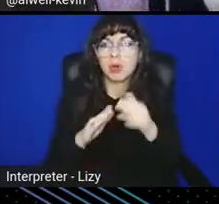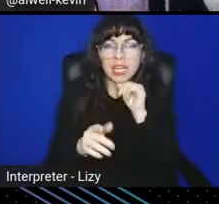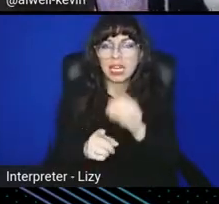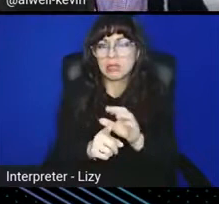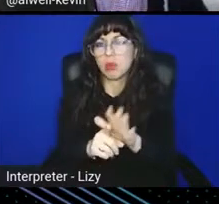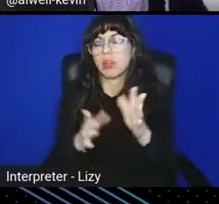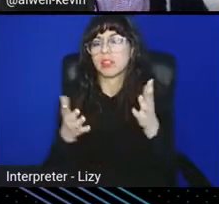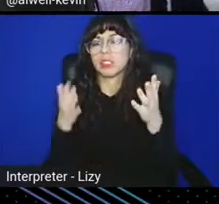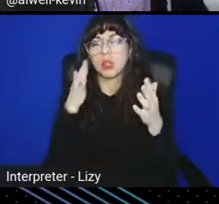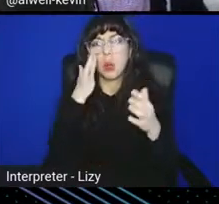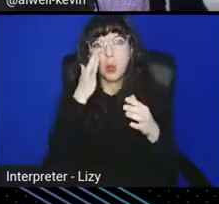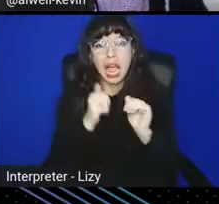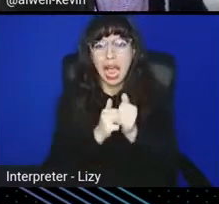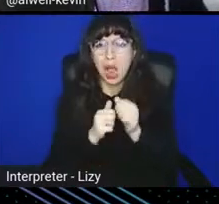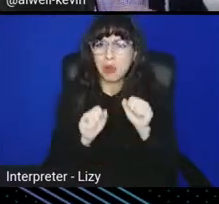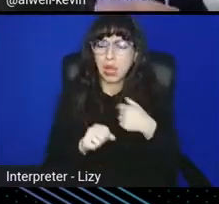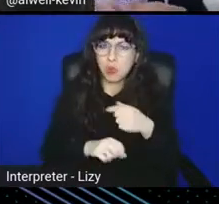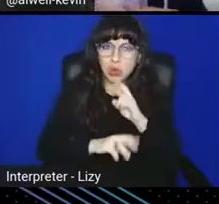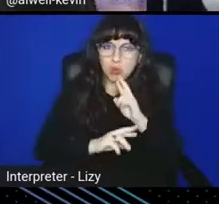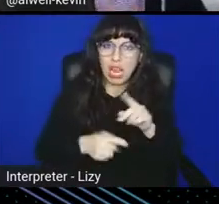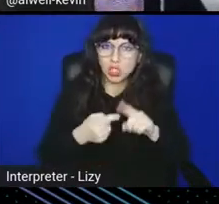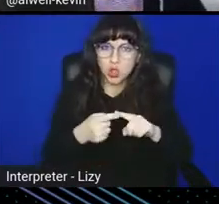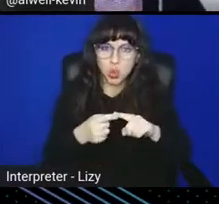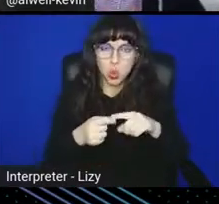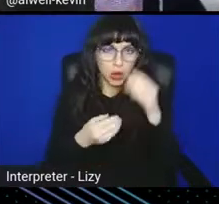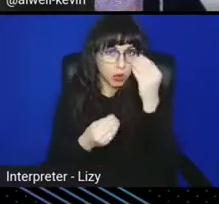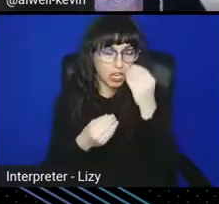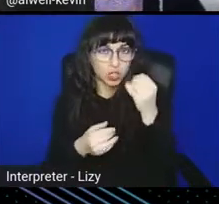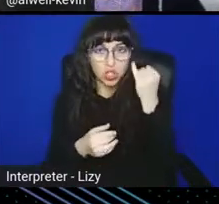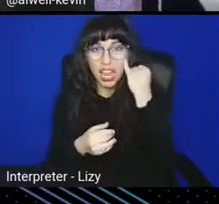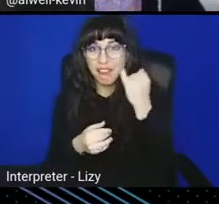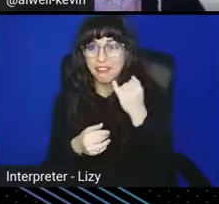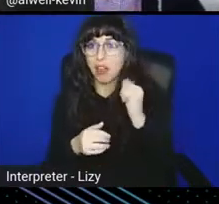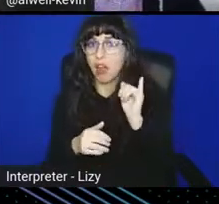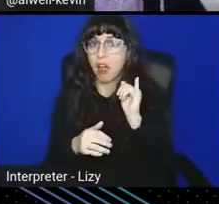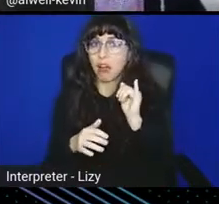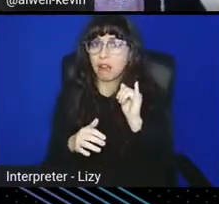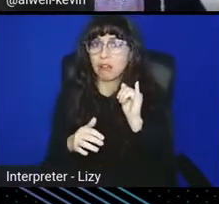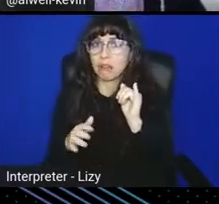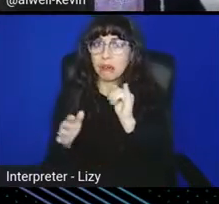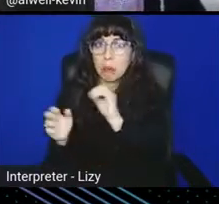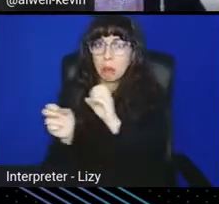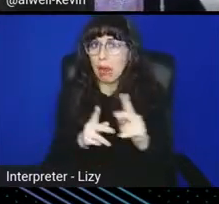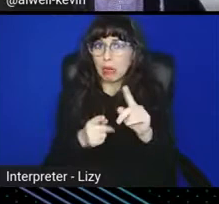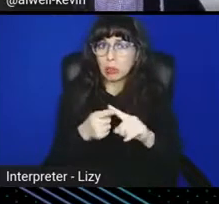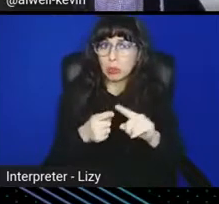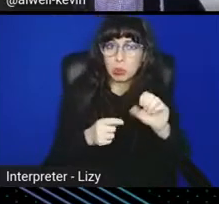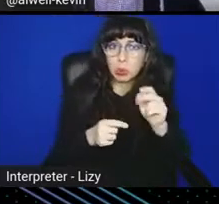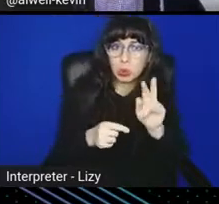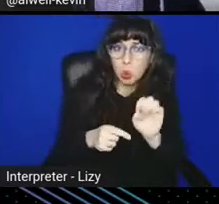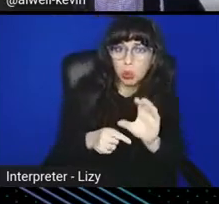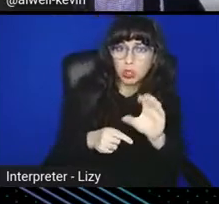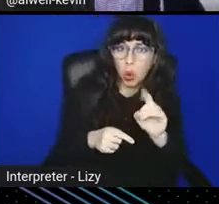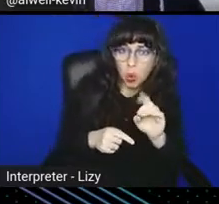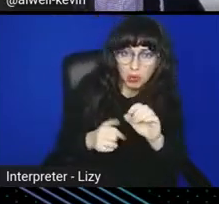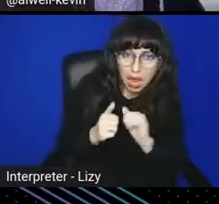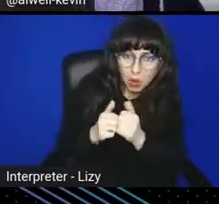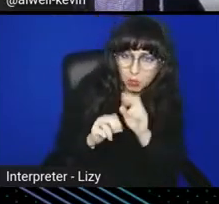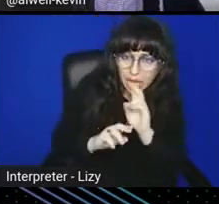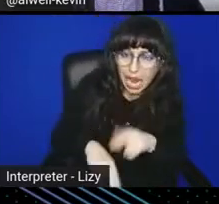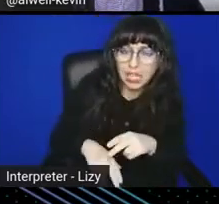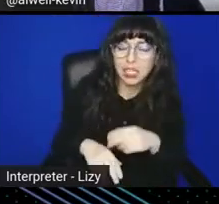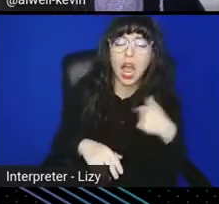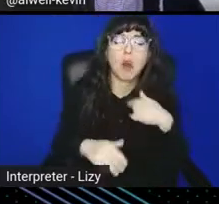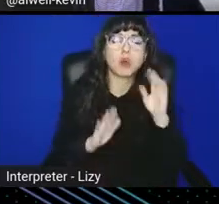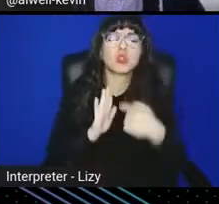of react to credentials that have made their way back into their source code? And so I'm going to walk you through a demo workflow of